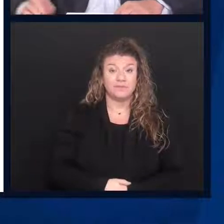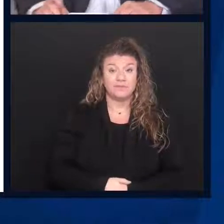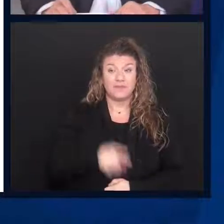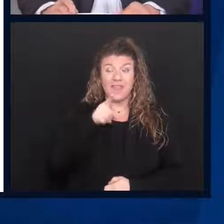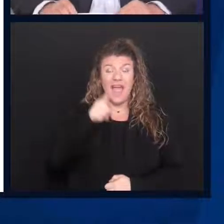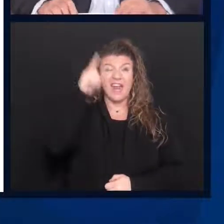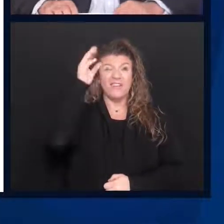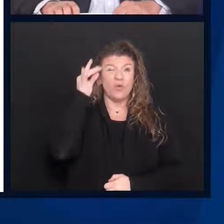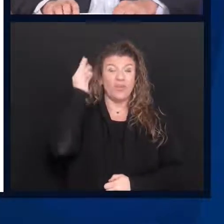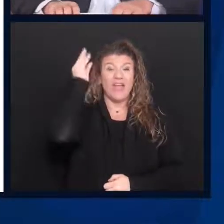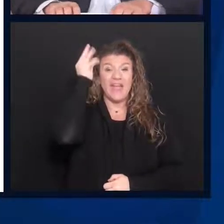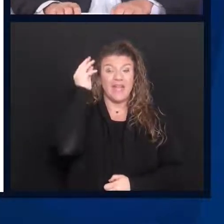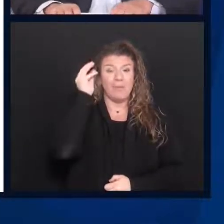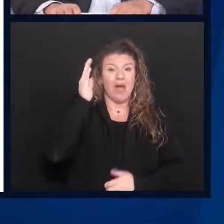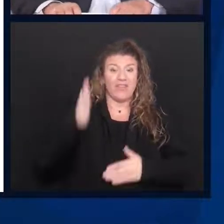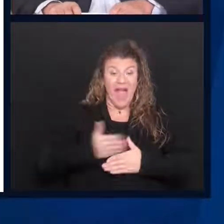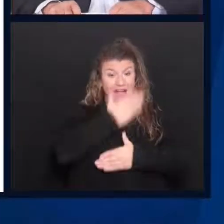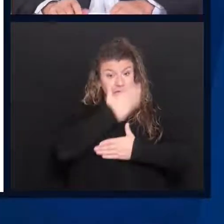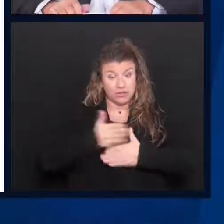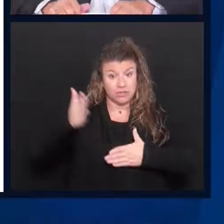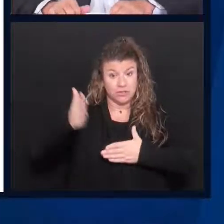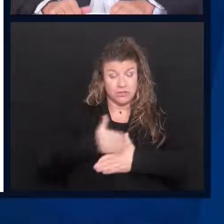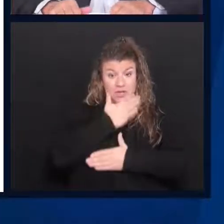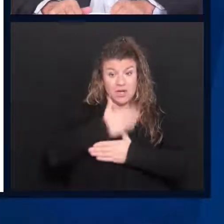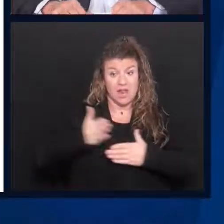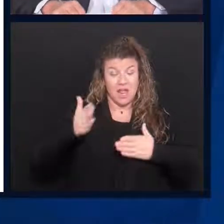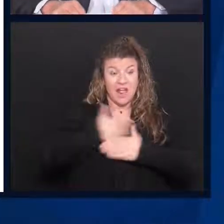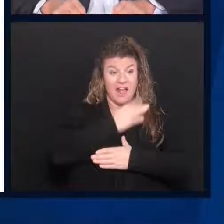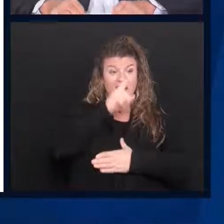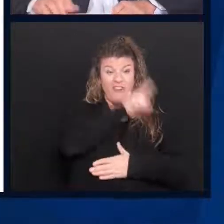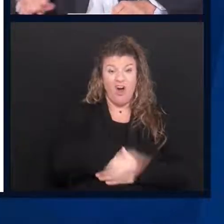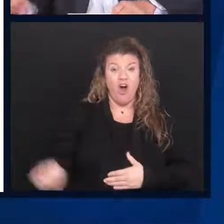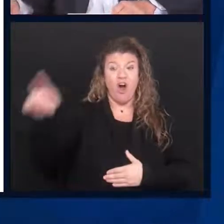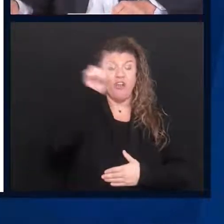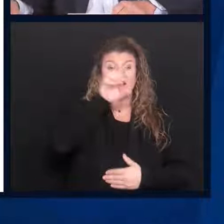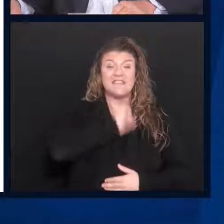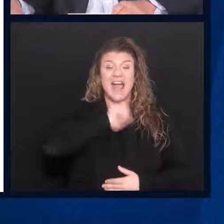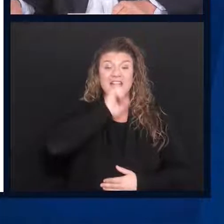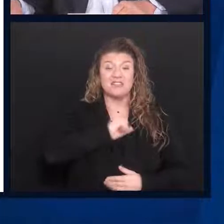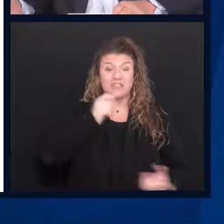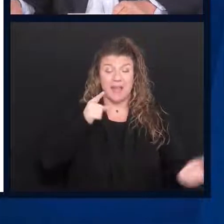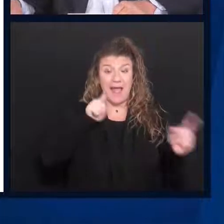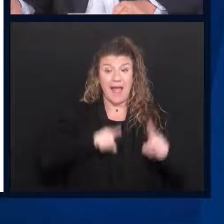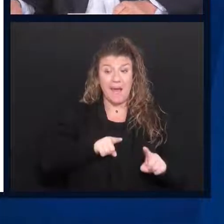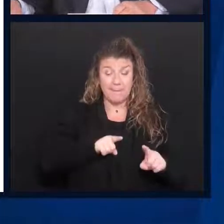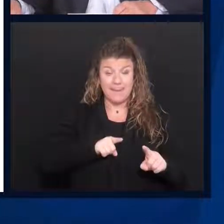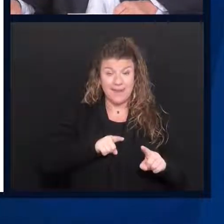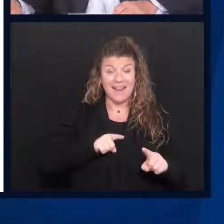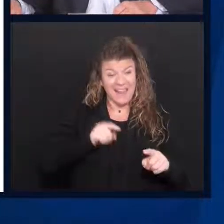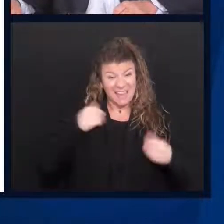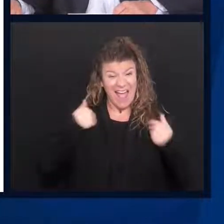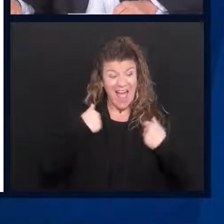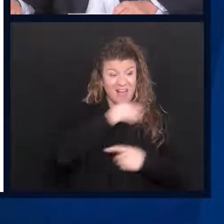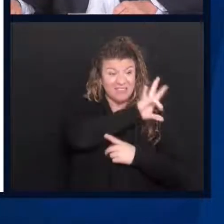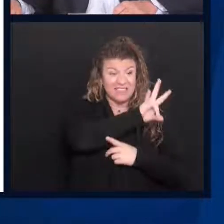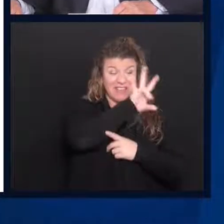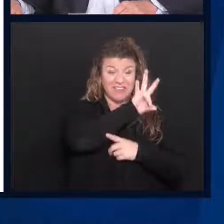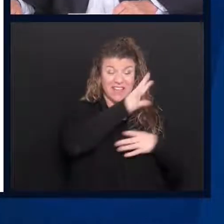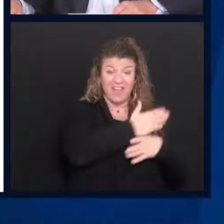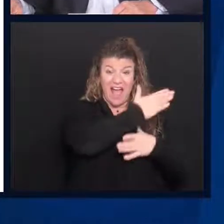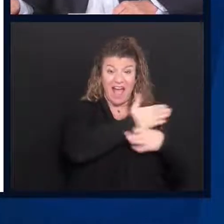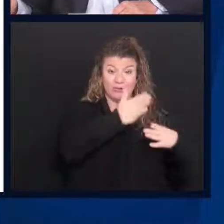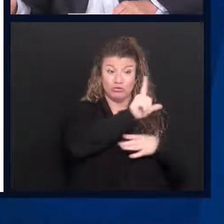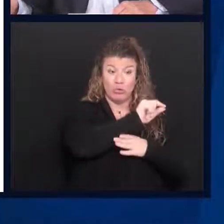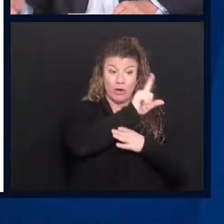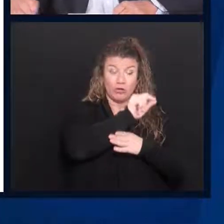think about the average of all these ages to come from 77 as an average in